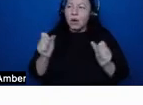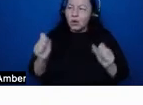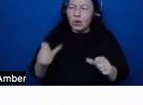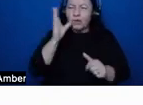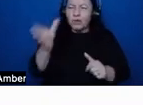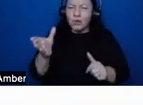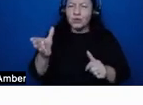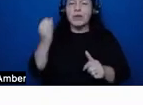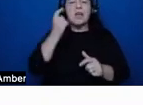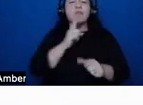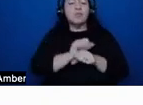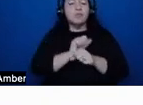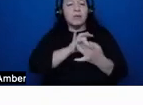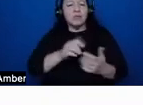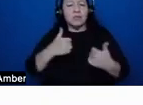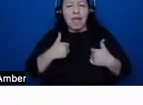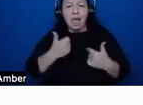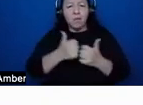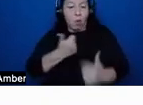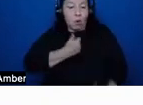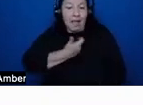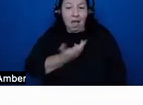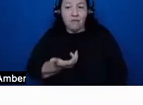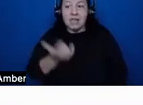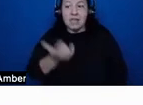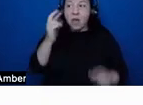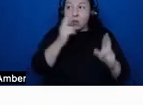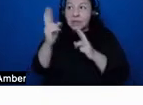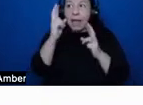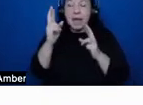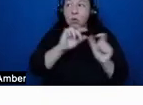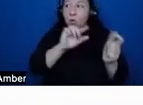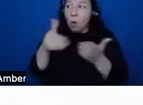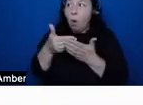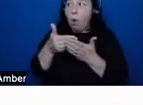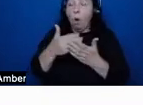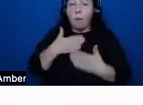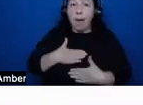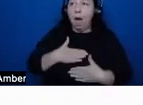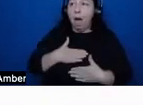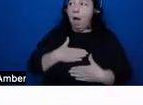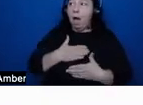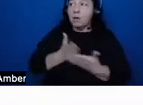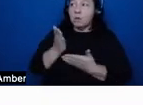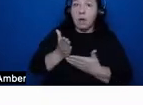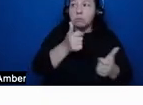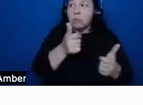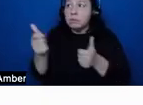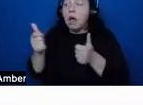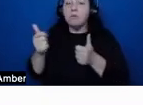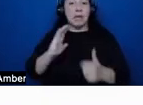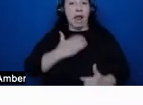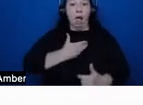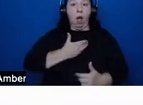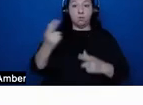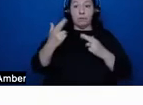ourselves, right? If we were respecting everybody else's body sovereignty, and our body sovereignty was being respected, and all these things.